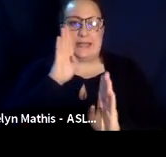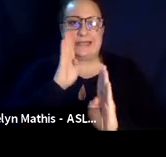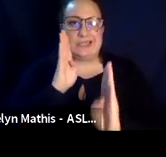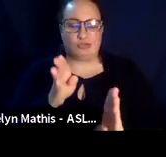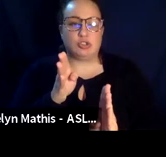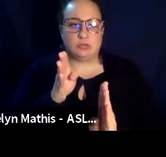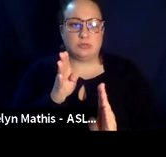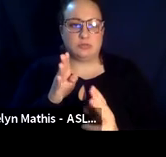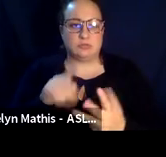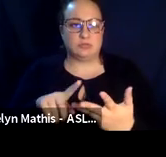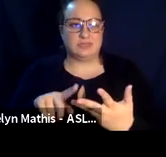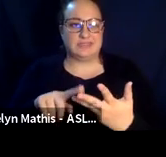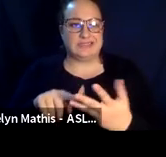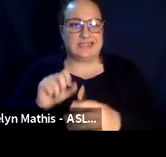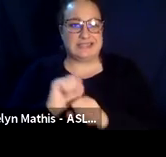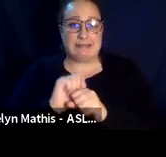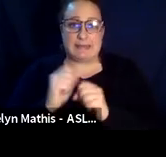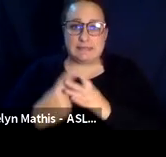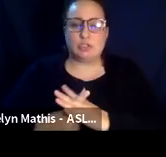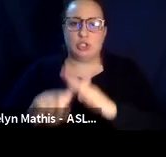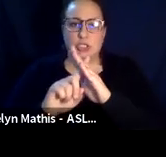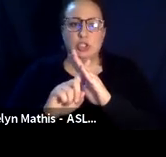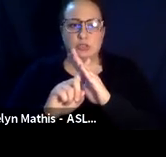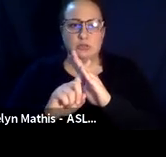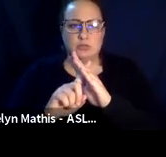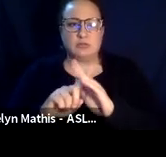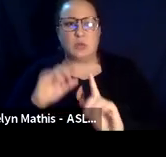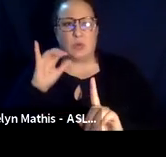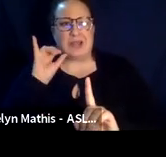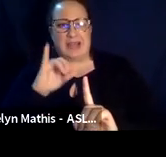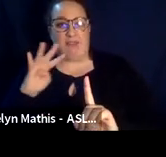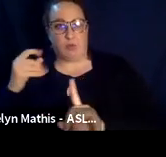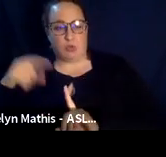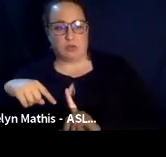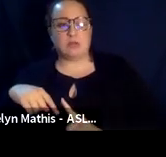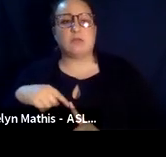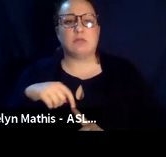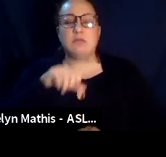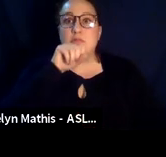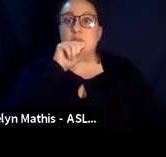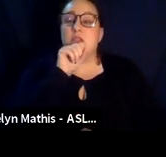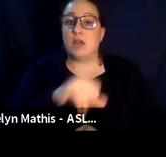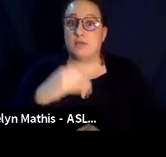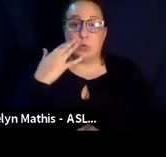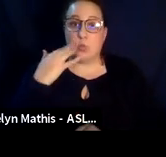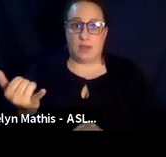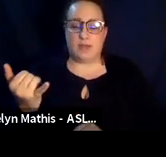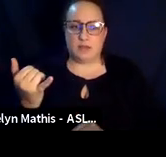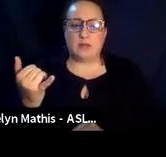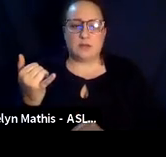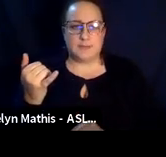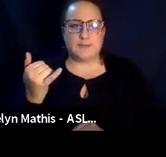and task initiation. I will say a little bit about task initiation. Why I love this term so much